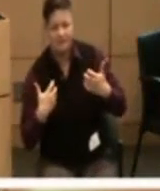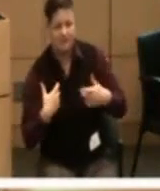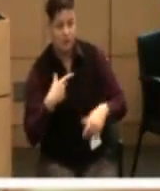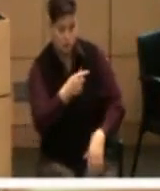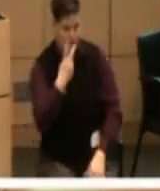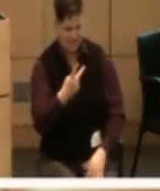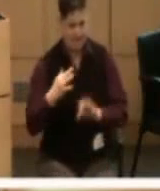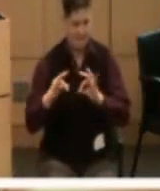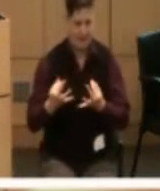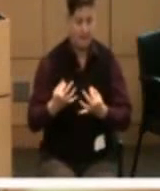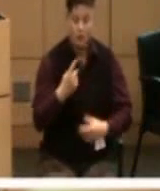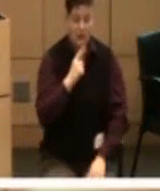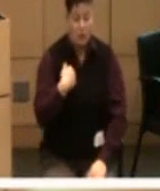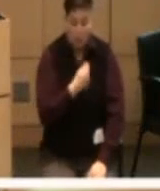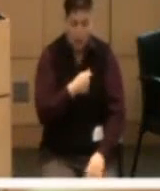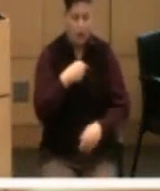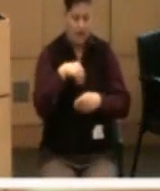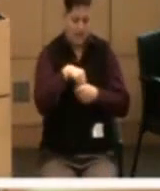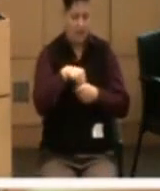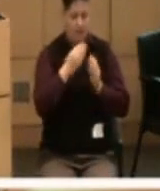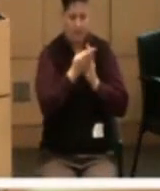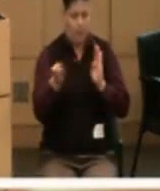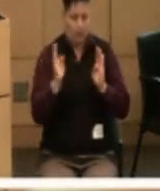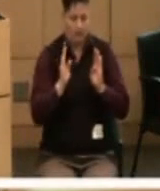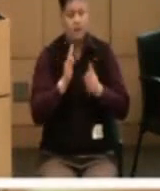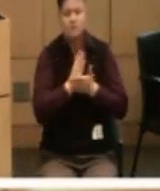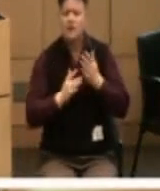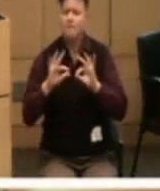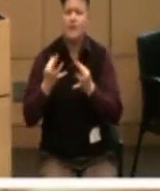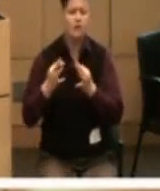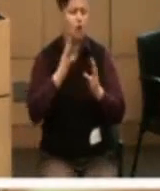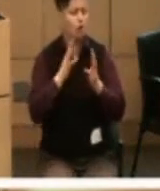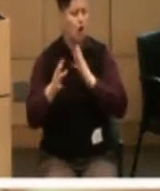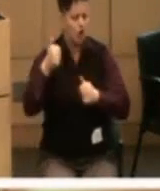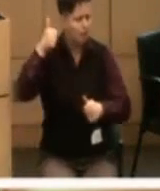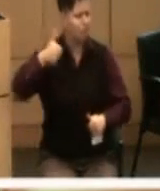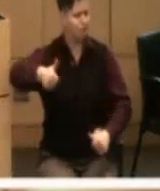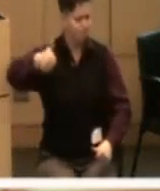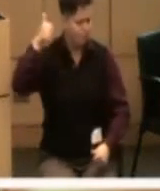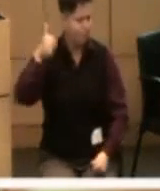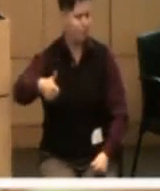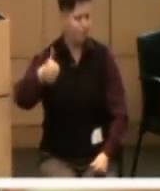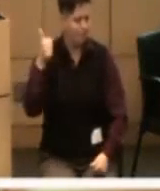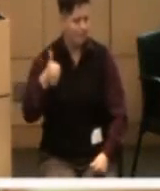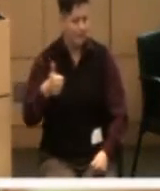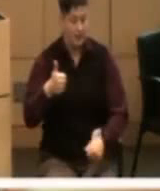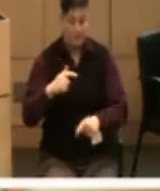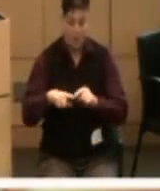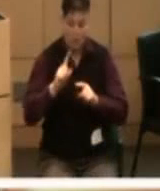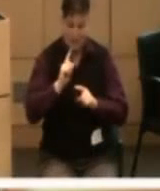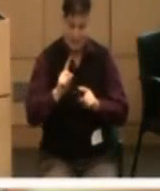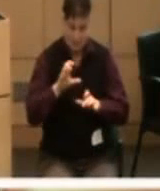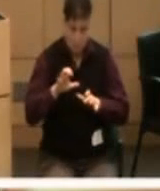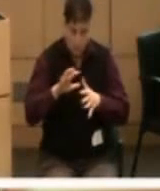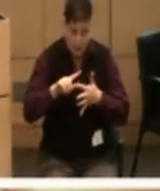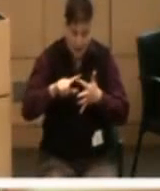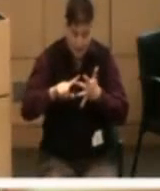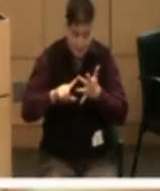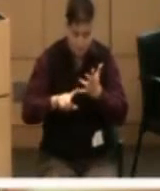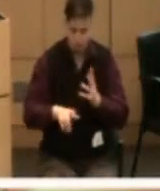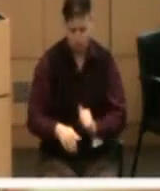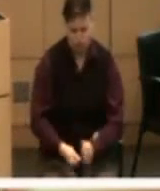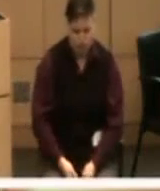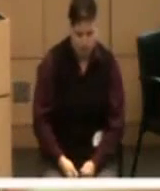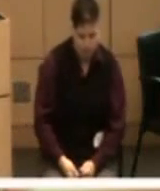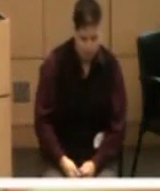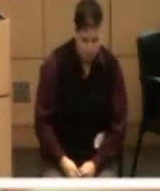booth. Mm-hmm. And there are some families that talk a really good game when they're in the office with us who have no follow through at home, and sometimes that perspective